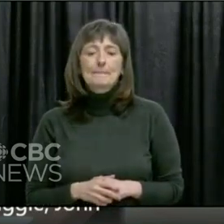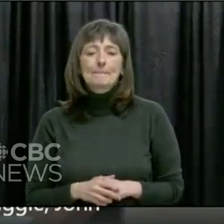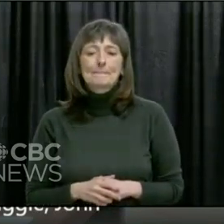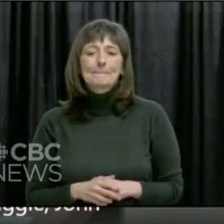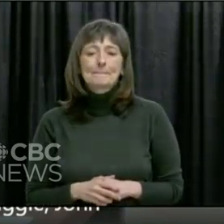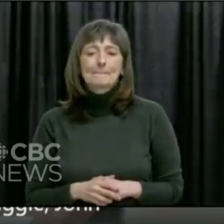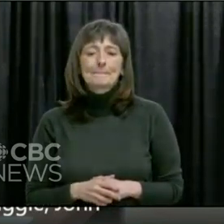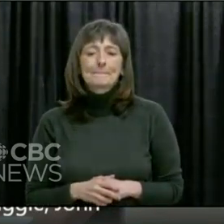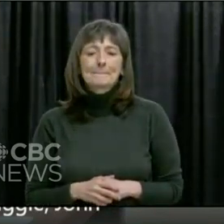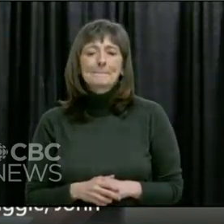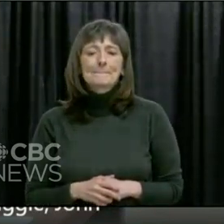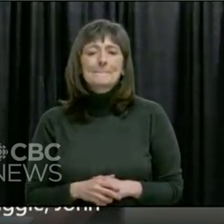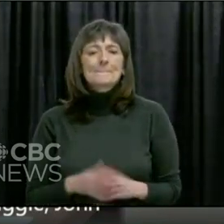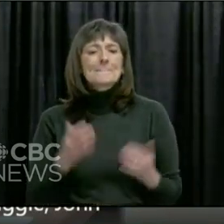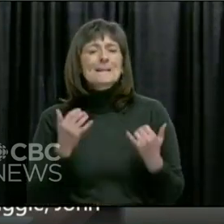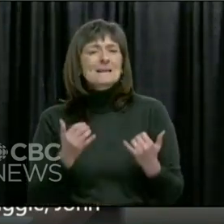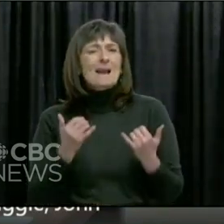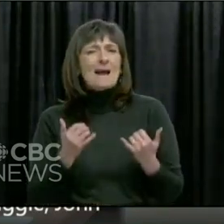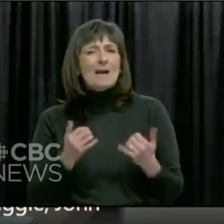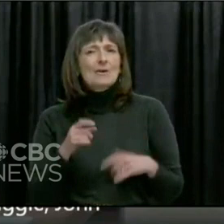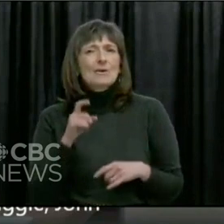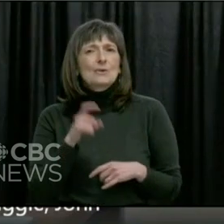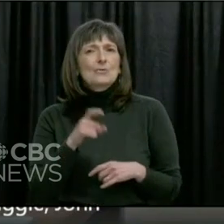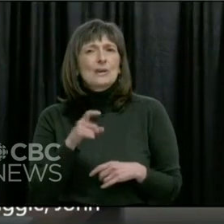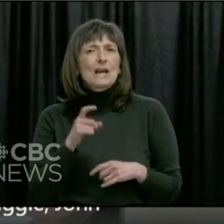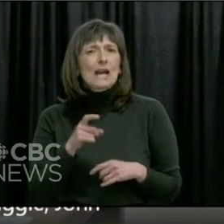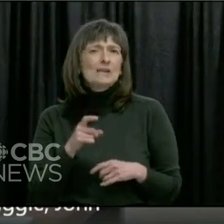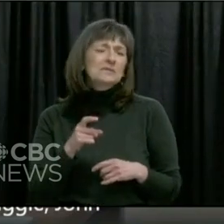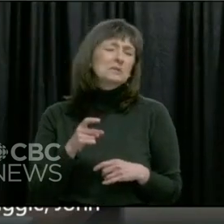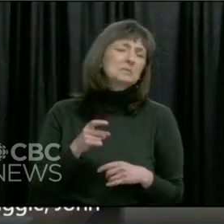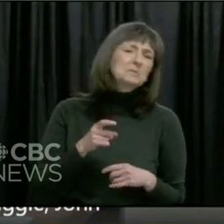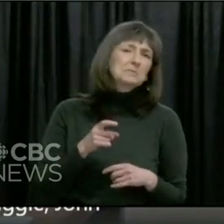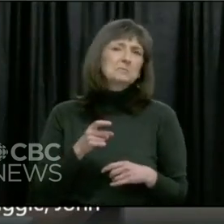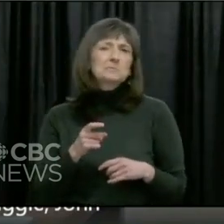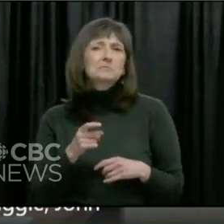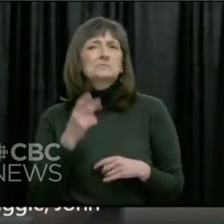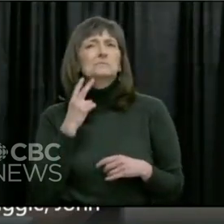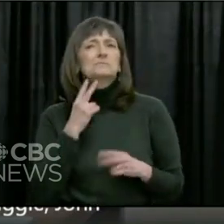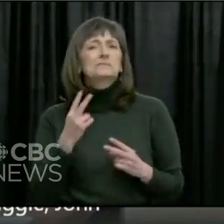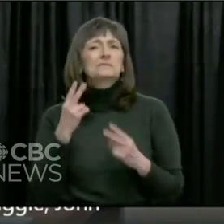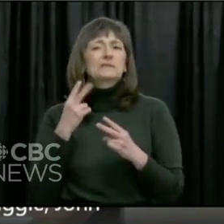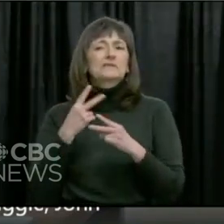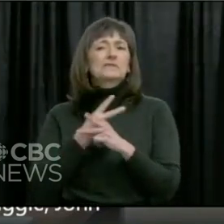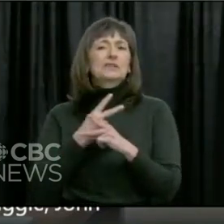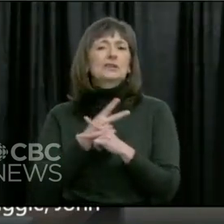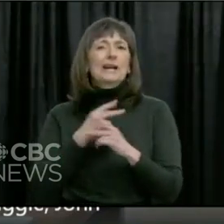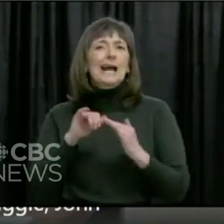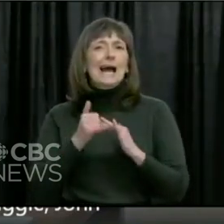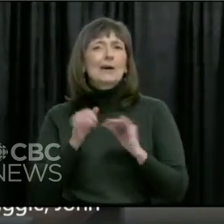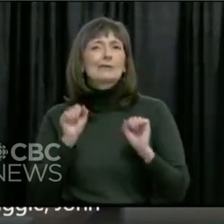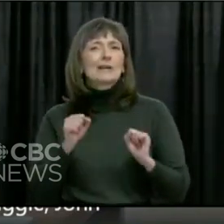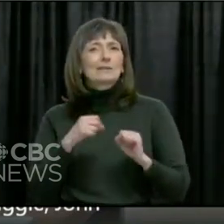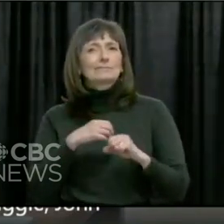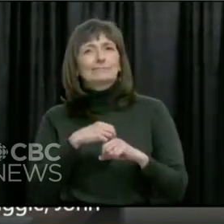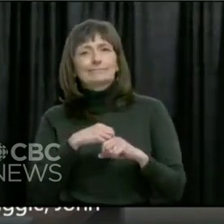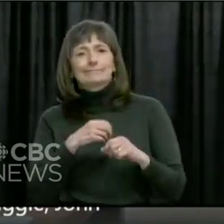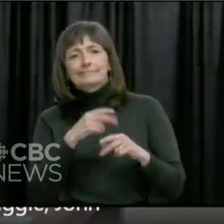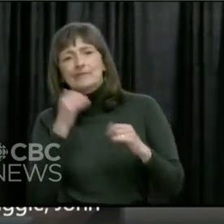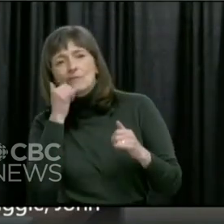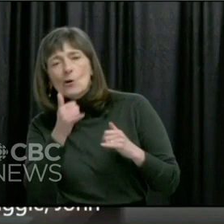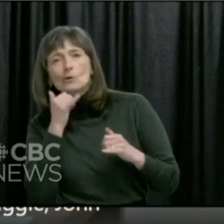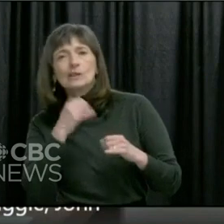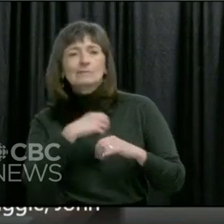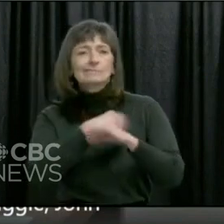started already, is to look at some of the lessons from the system point of view as to how we can make virtual care better, how we can make